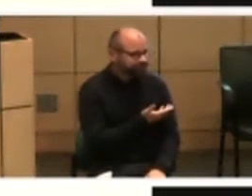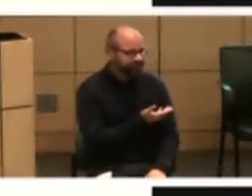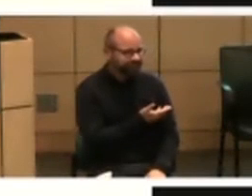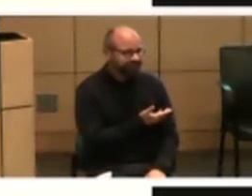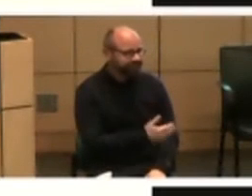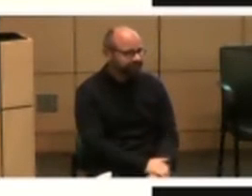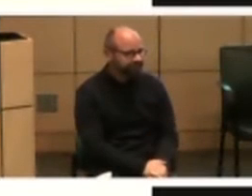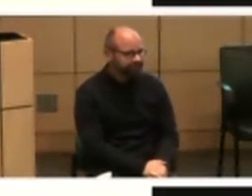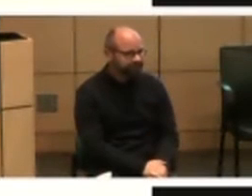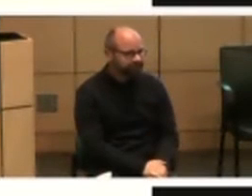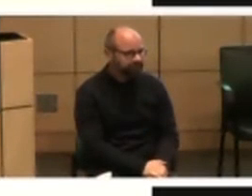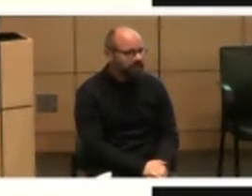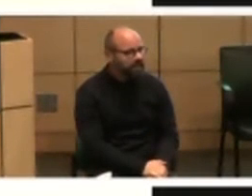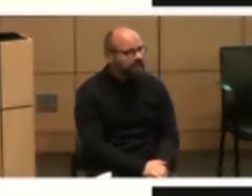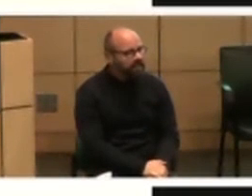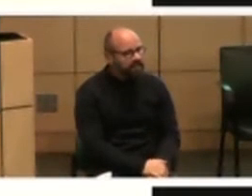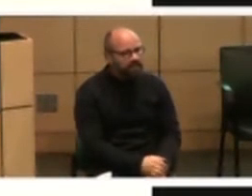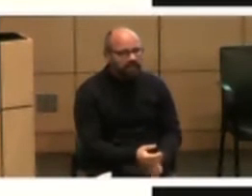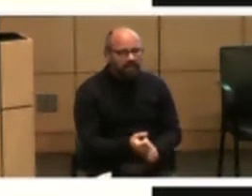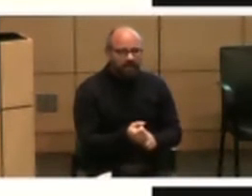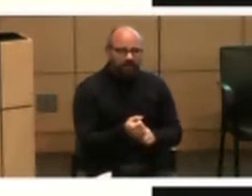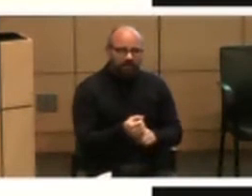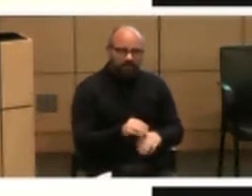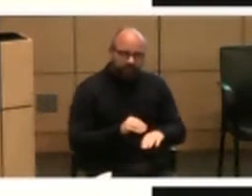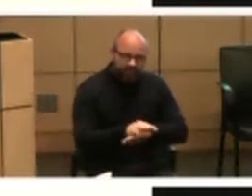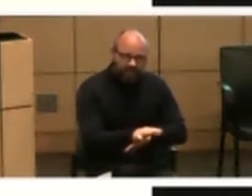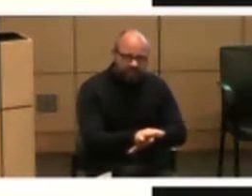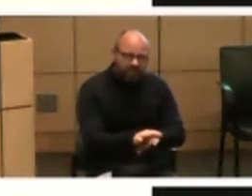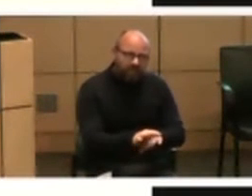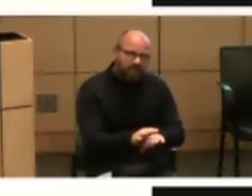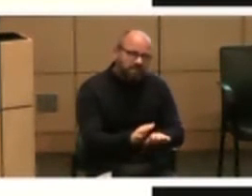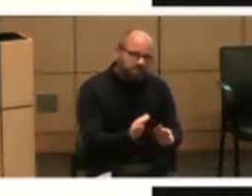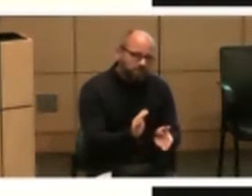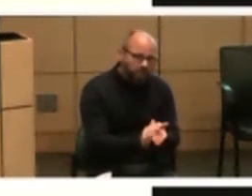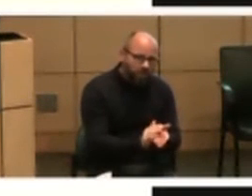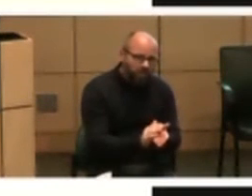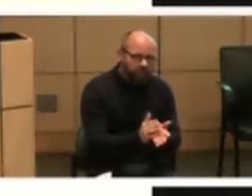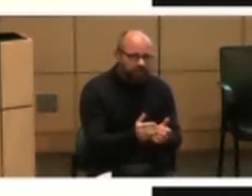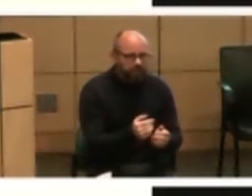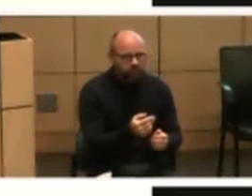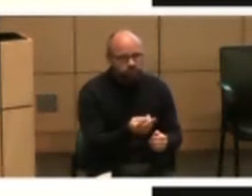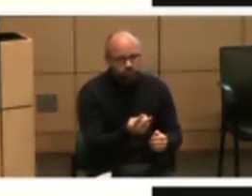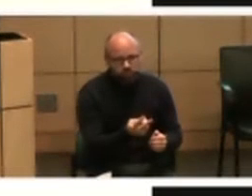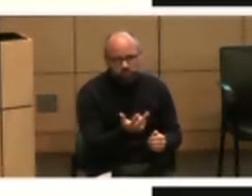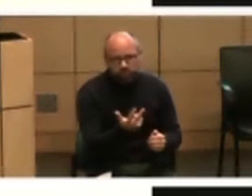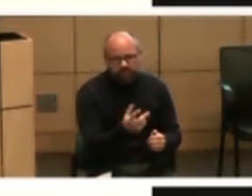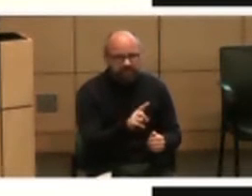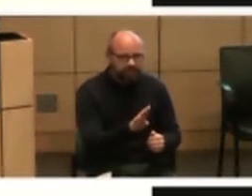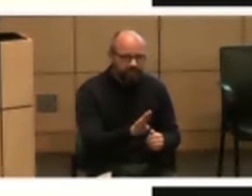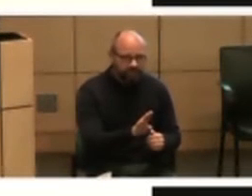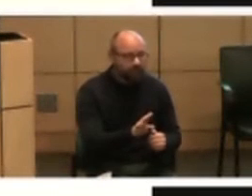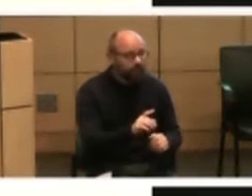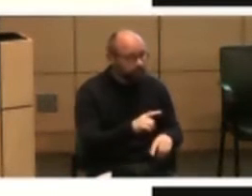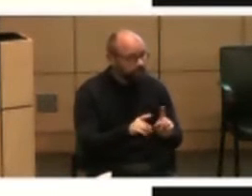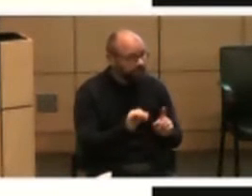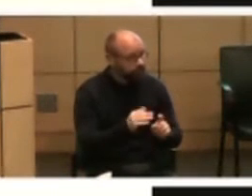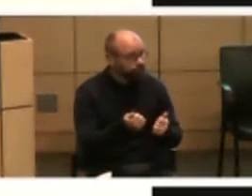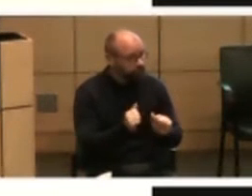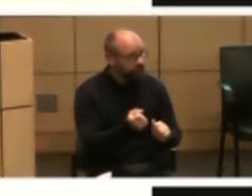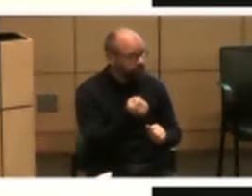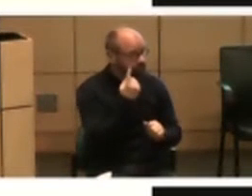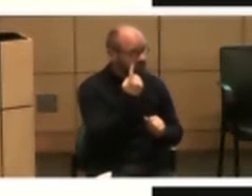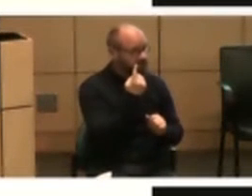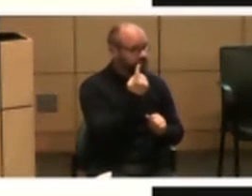relatively small effect for most listeners, usually on the order of a couple dB. But really, if you're trying to understand speech and noise, a couple dB can